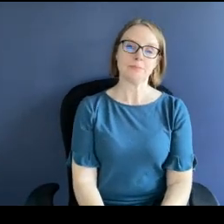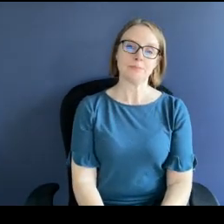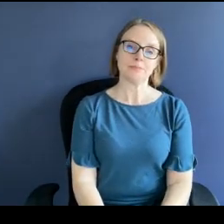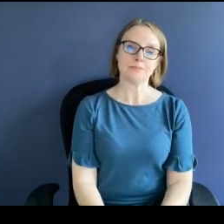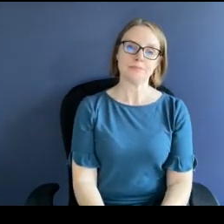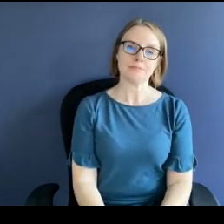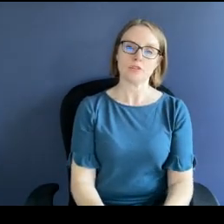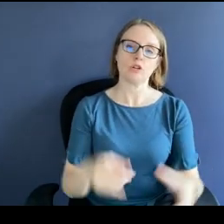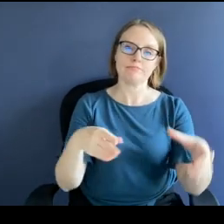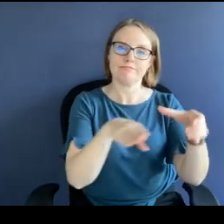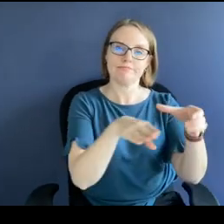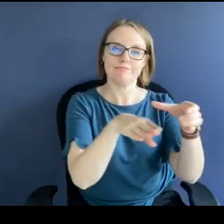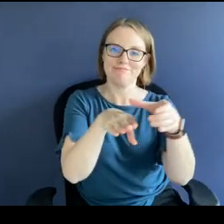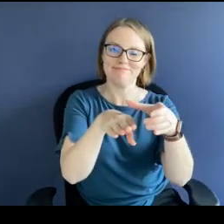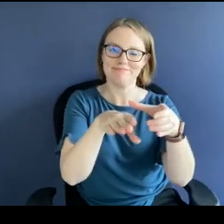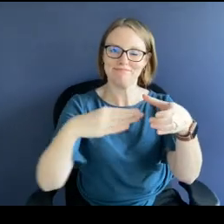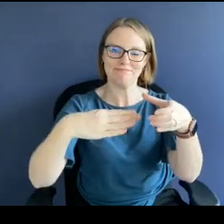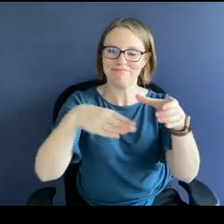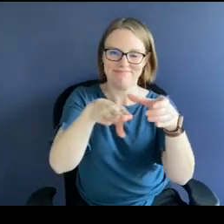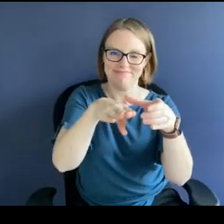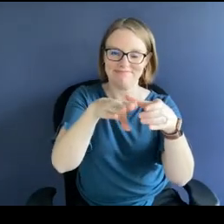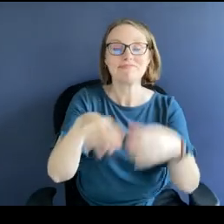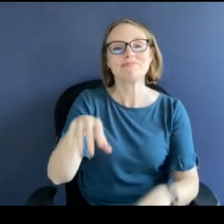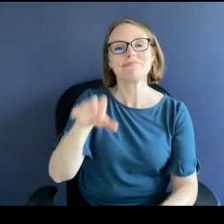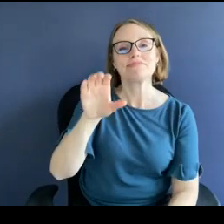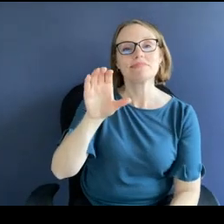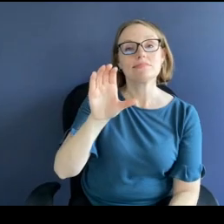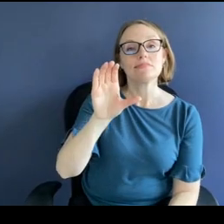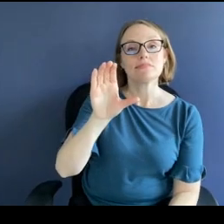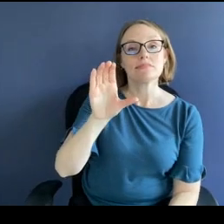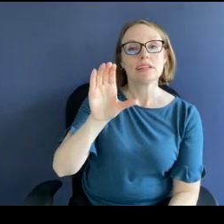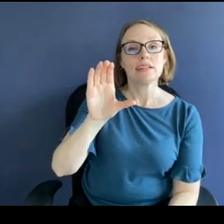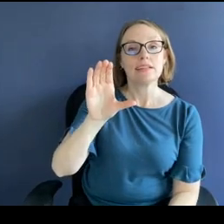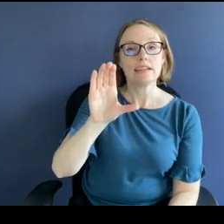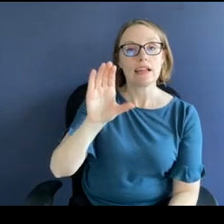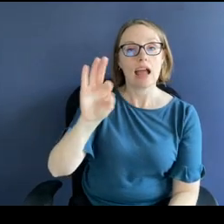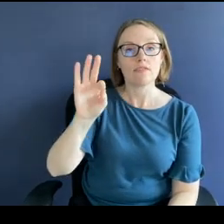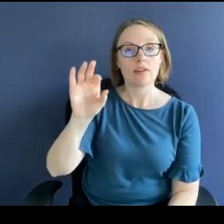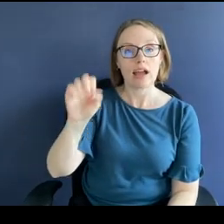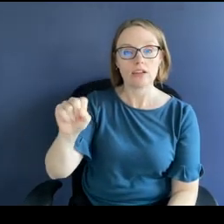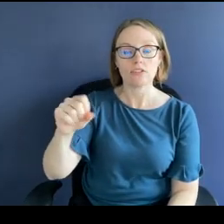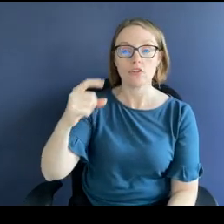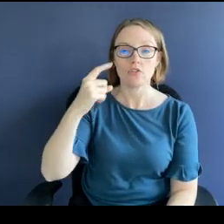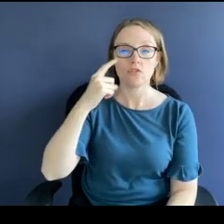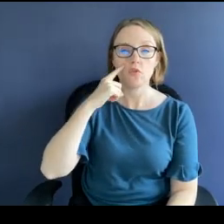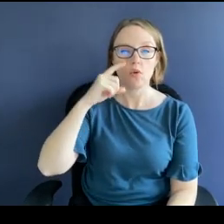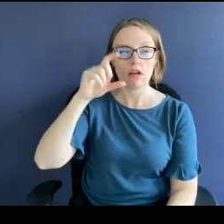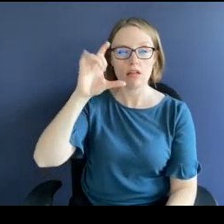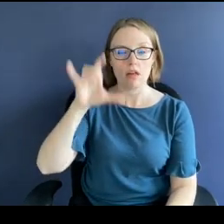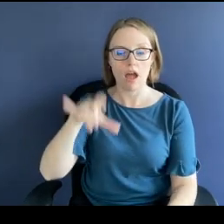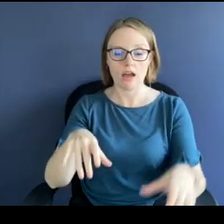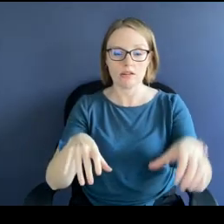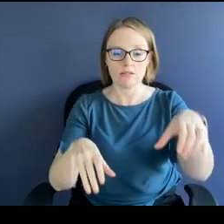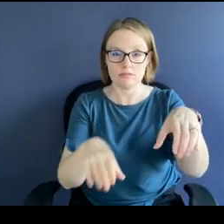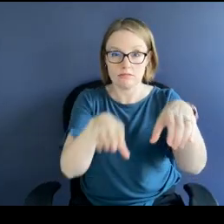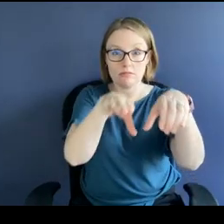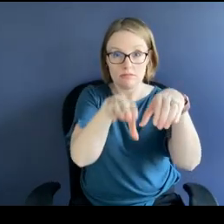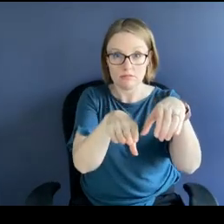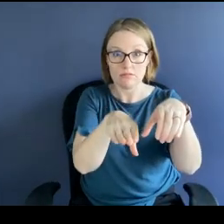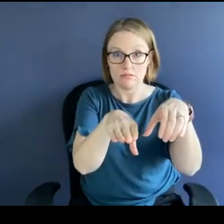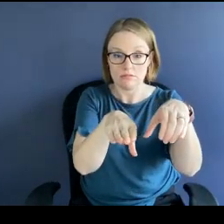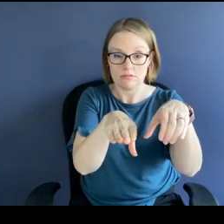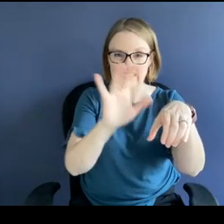The CFS in parallel and centered orientation allows a person using a wheelchair